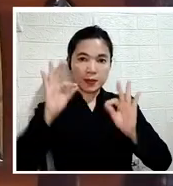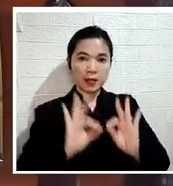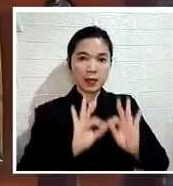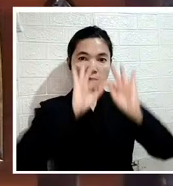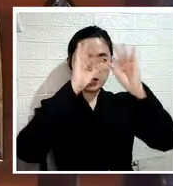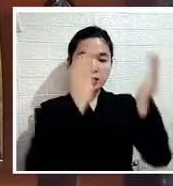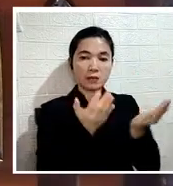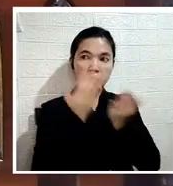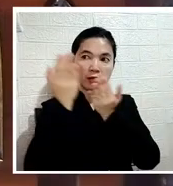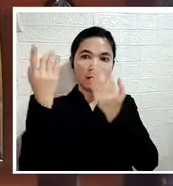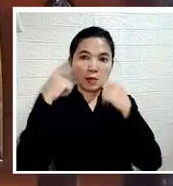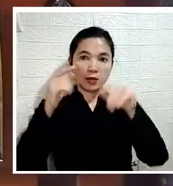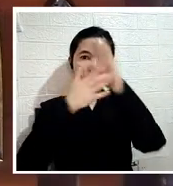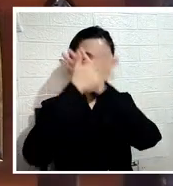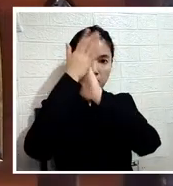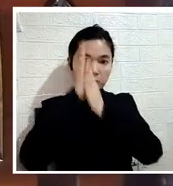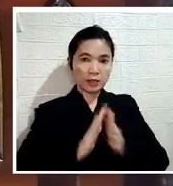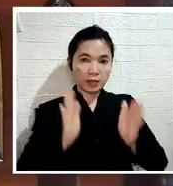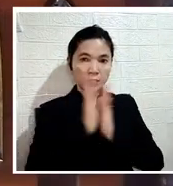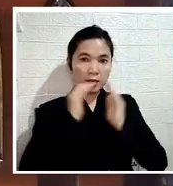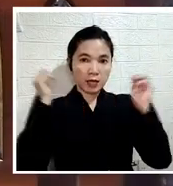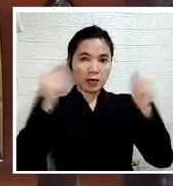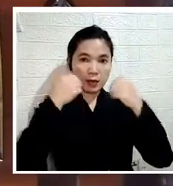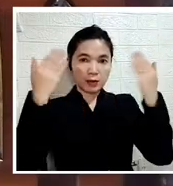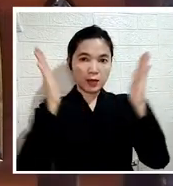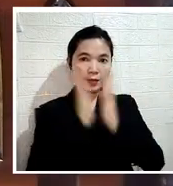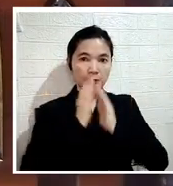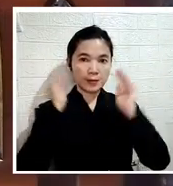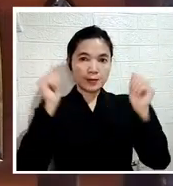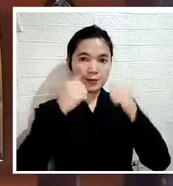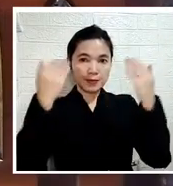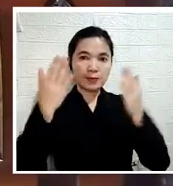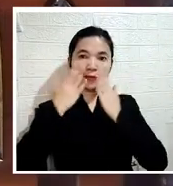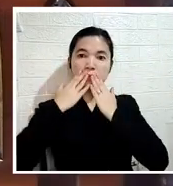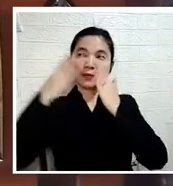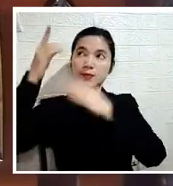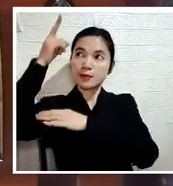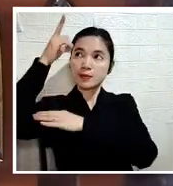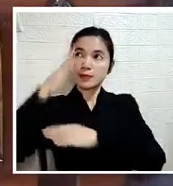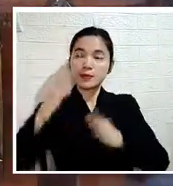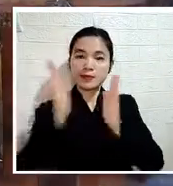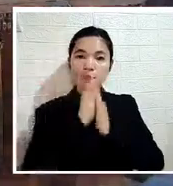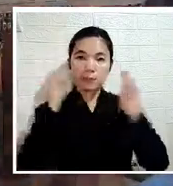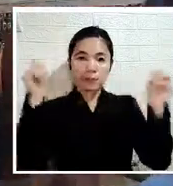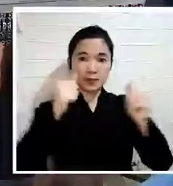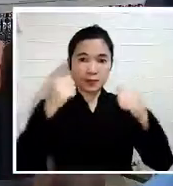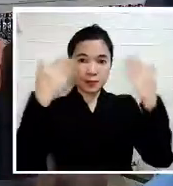in peace. Alleluia. Alleluia. Thanks be to God. Alleluia. Alleluia.